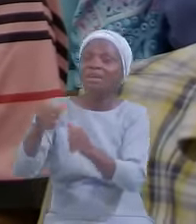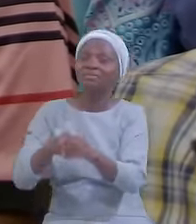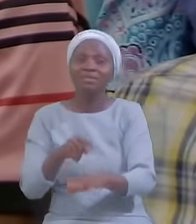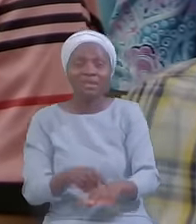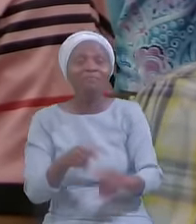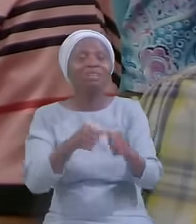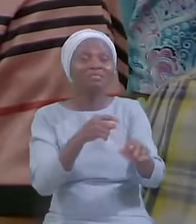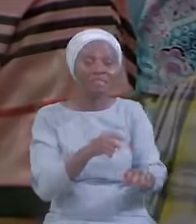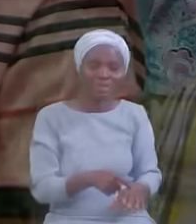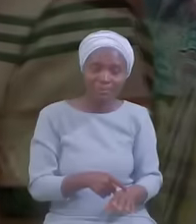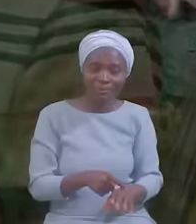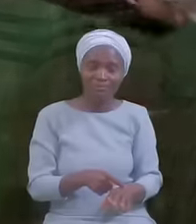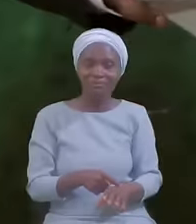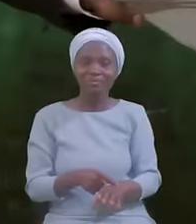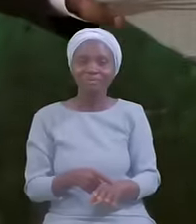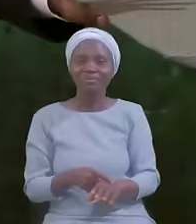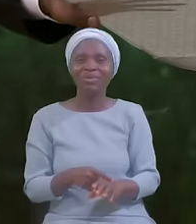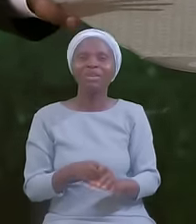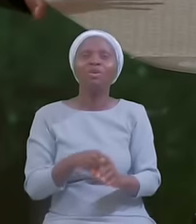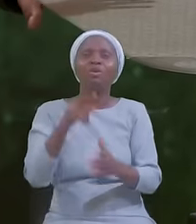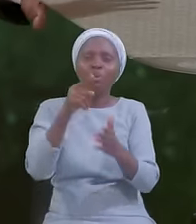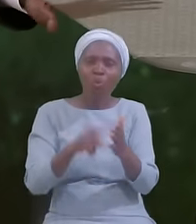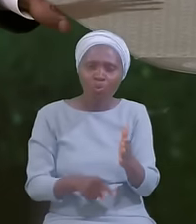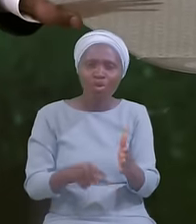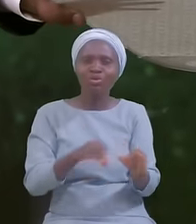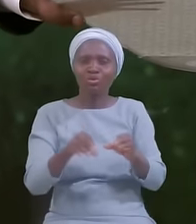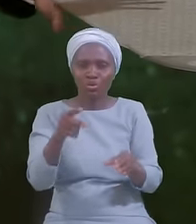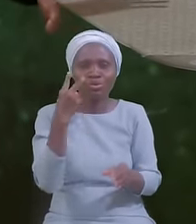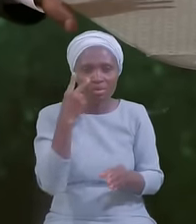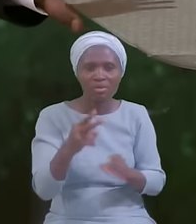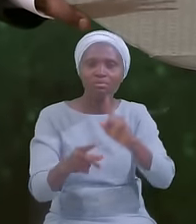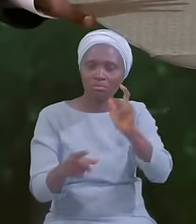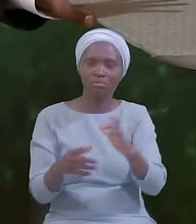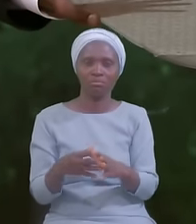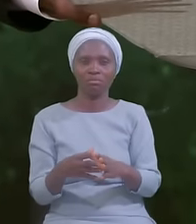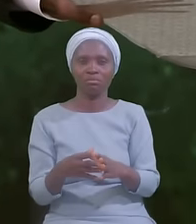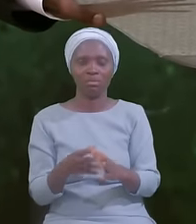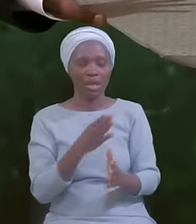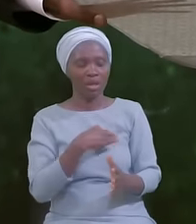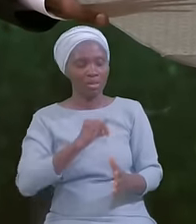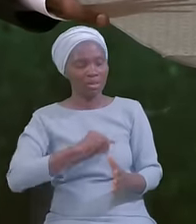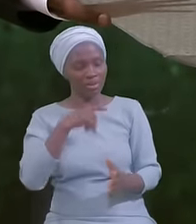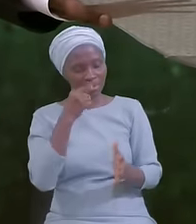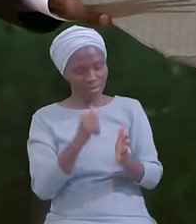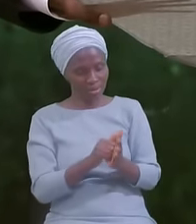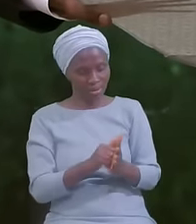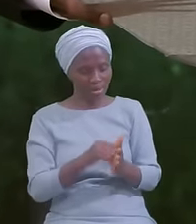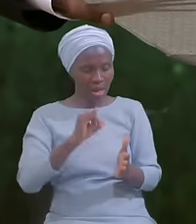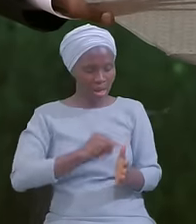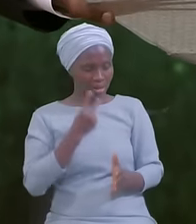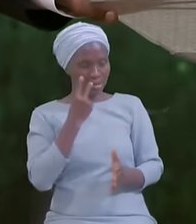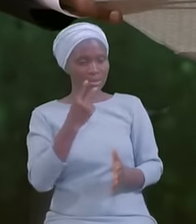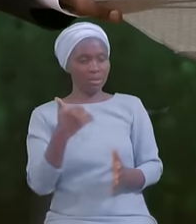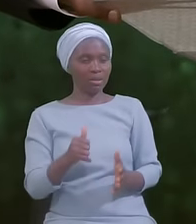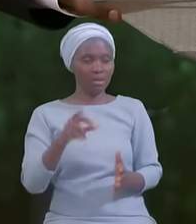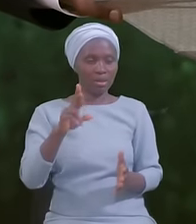Every time the question comes, what seest thou? And I said, I see a rod